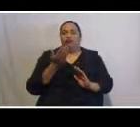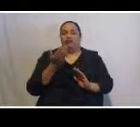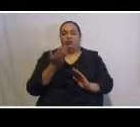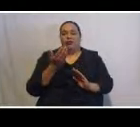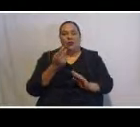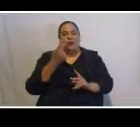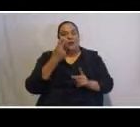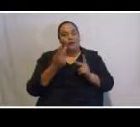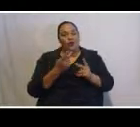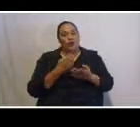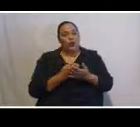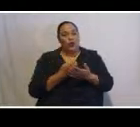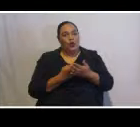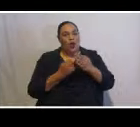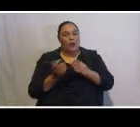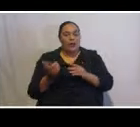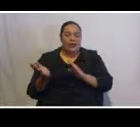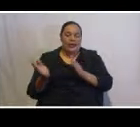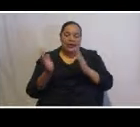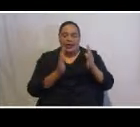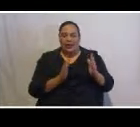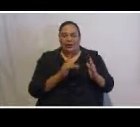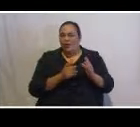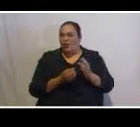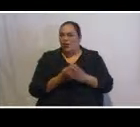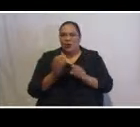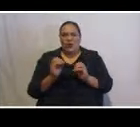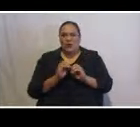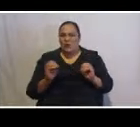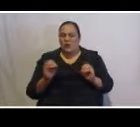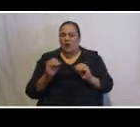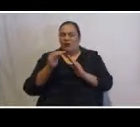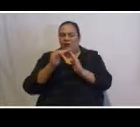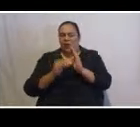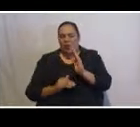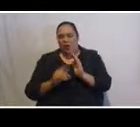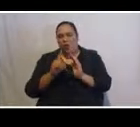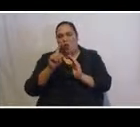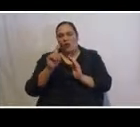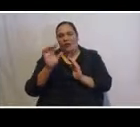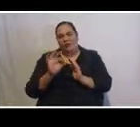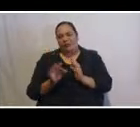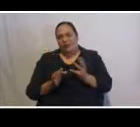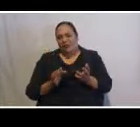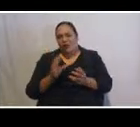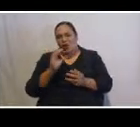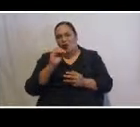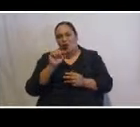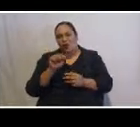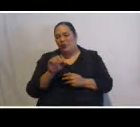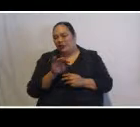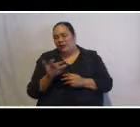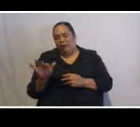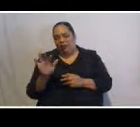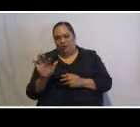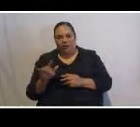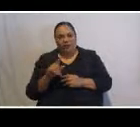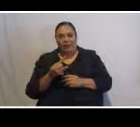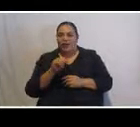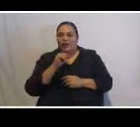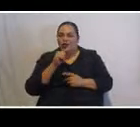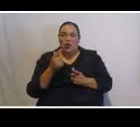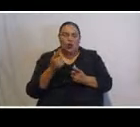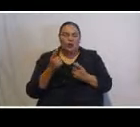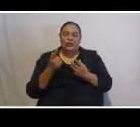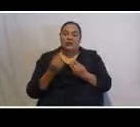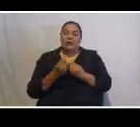And look at the economy next to that. It's not growing. It's below 1%, 0 point something. It's not doing